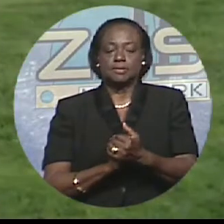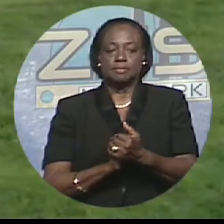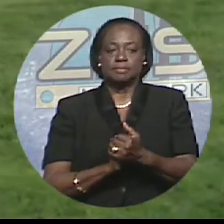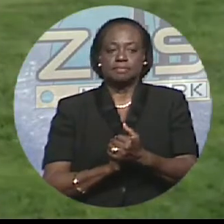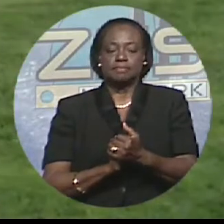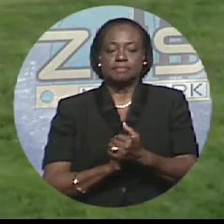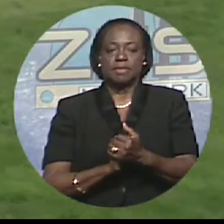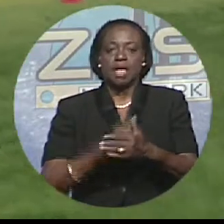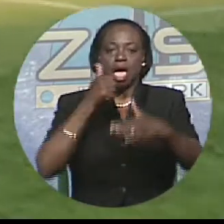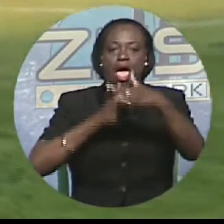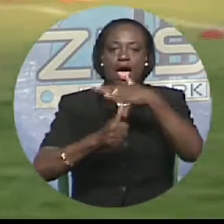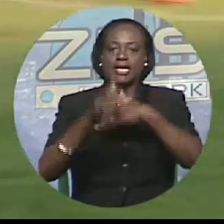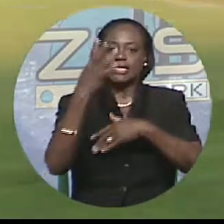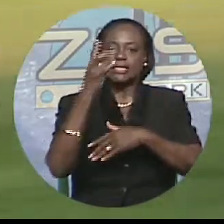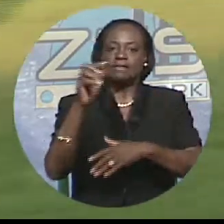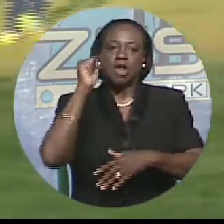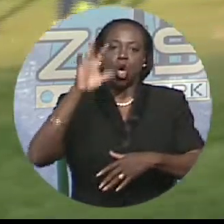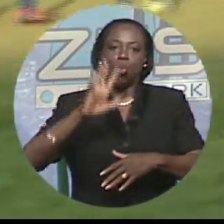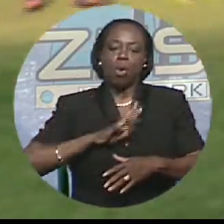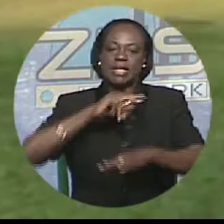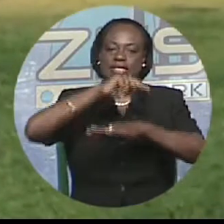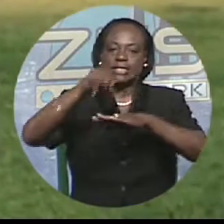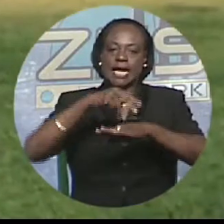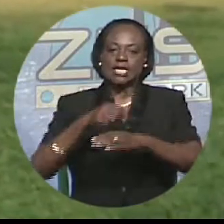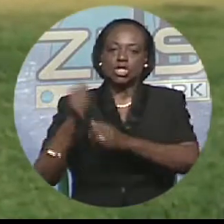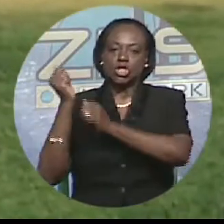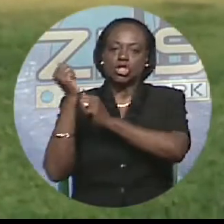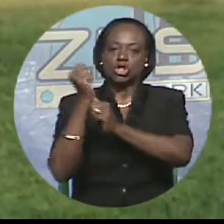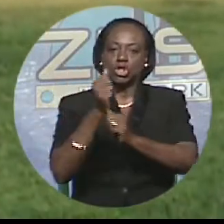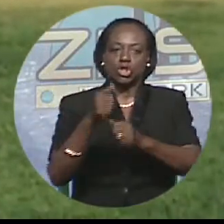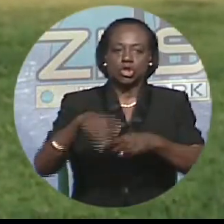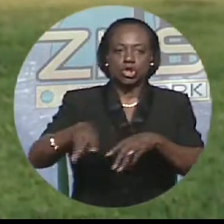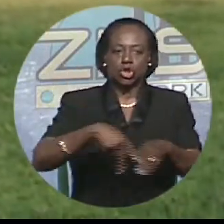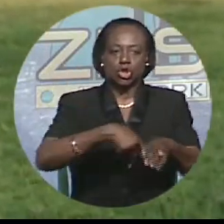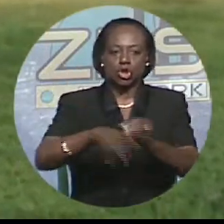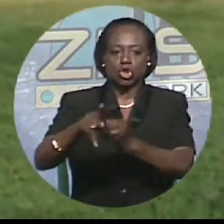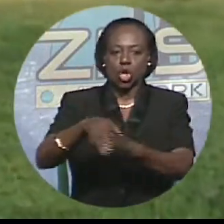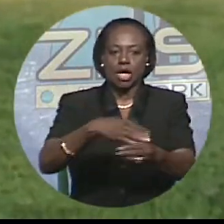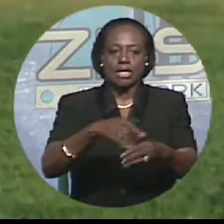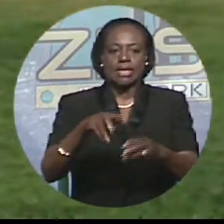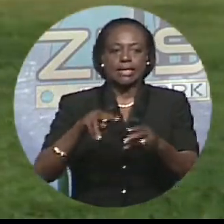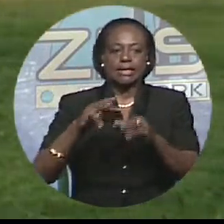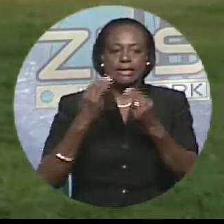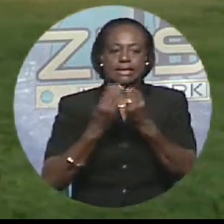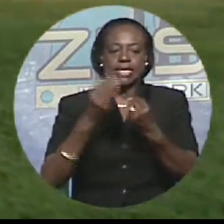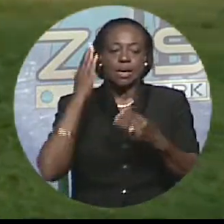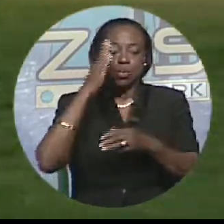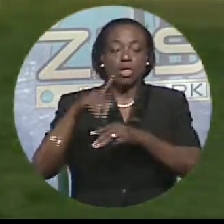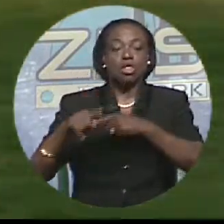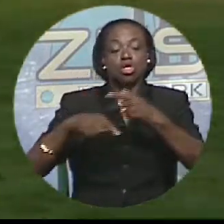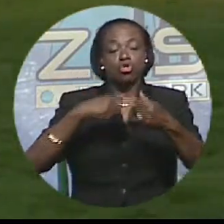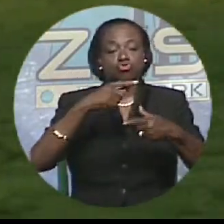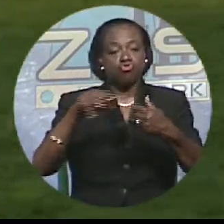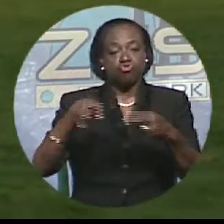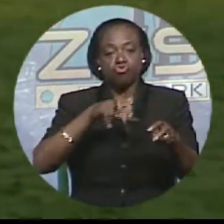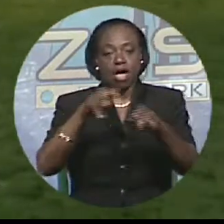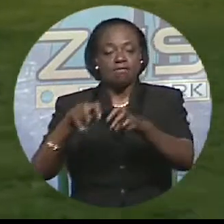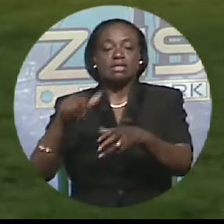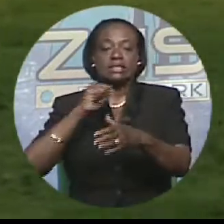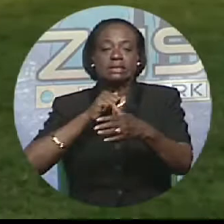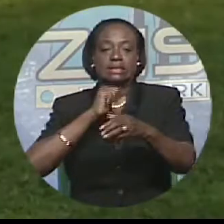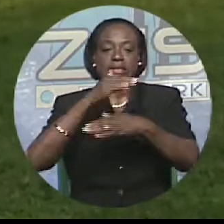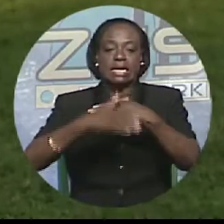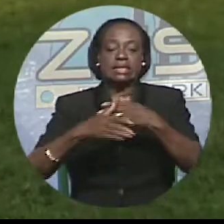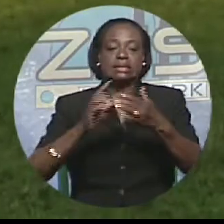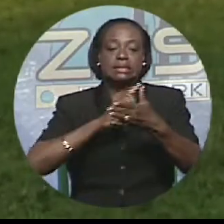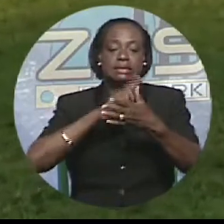Our under-17 women's national soccer team will travel to the Dominican Republic next month to take part in a regional competition. But come the